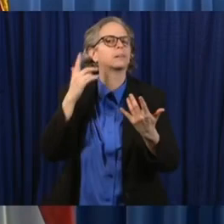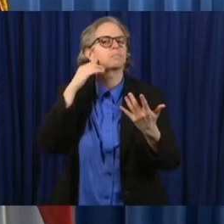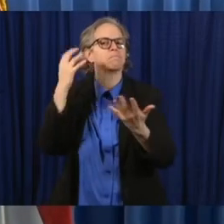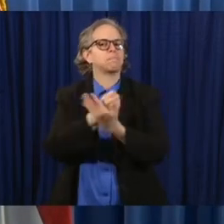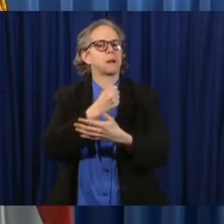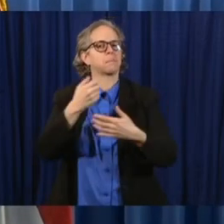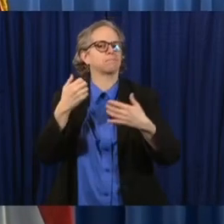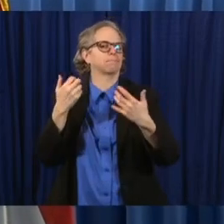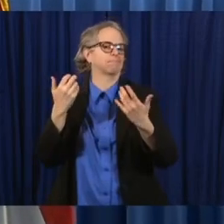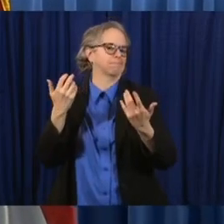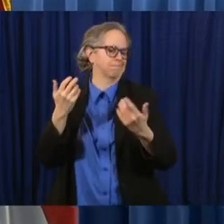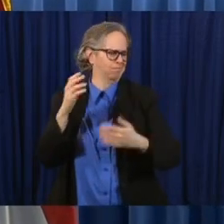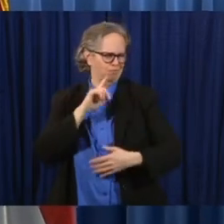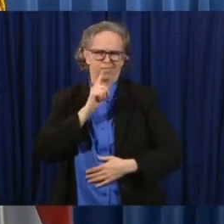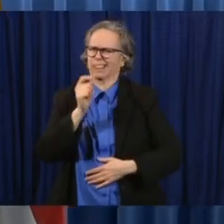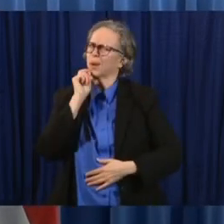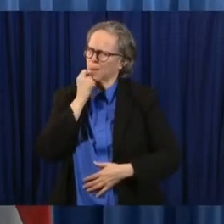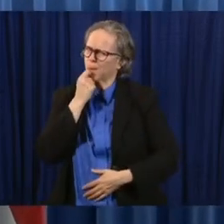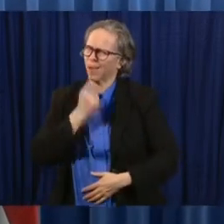Oh, that's pretty cool.